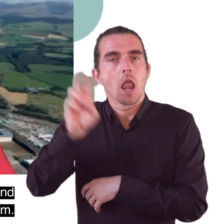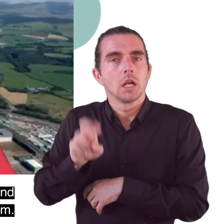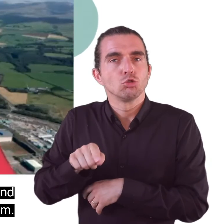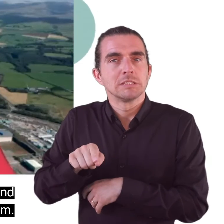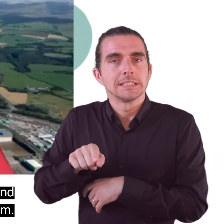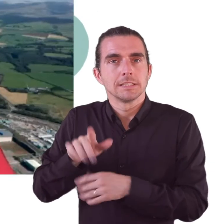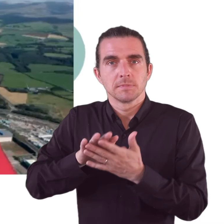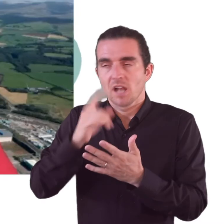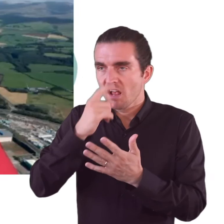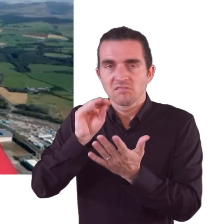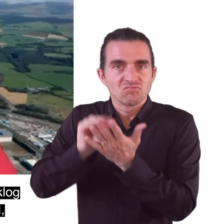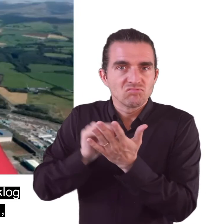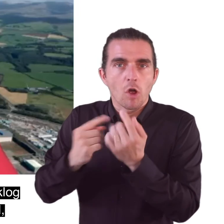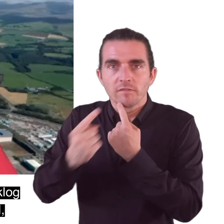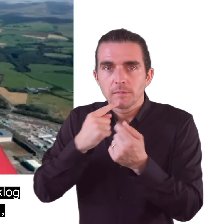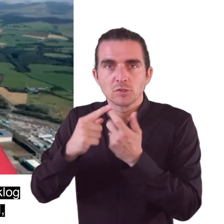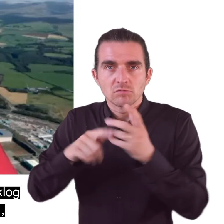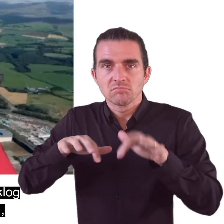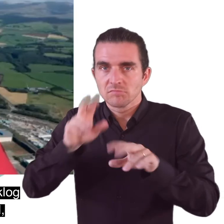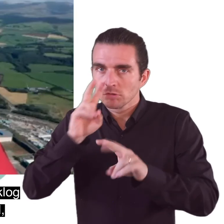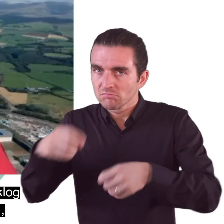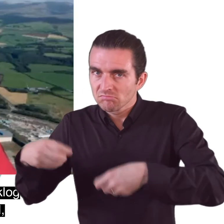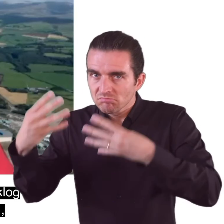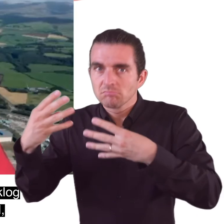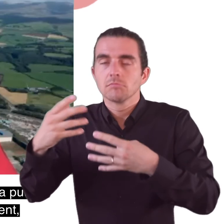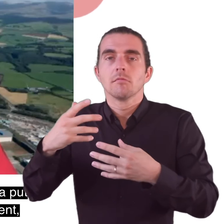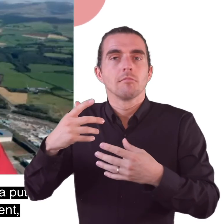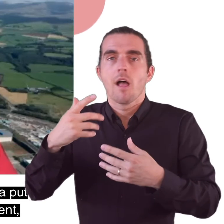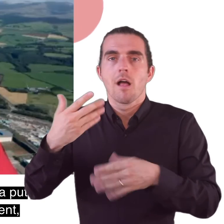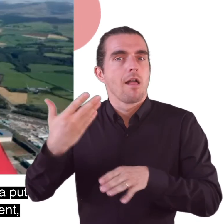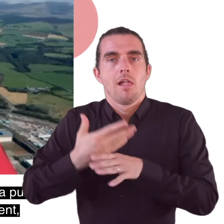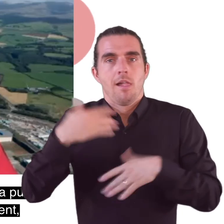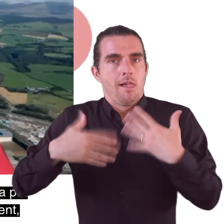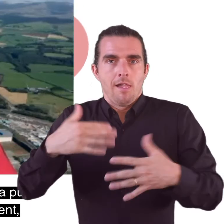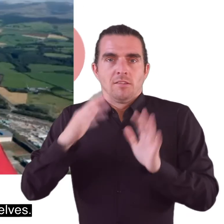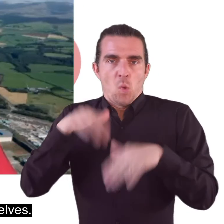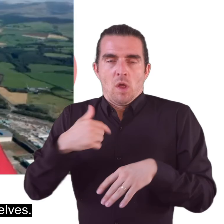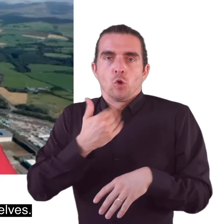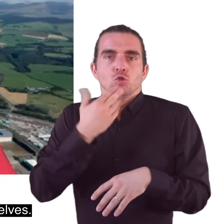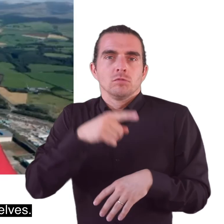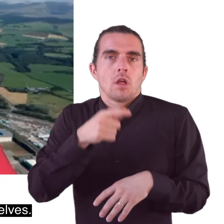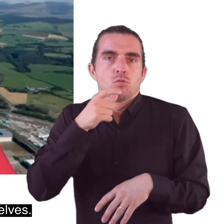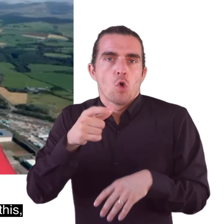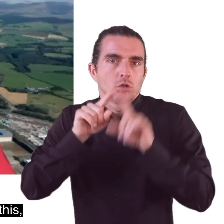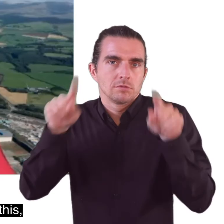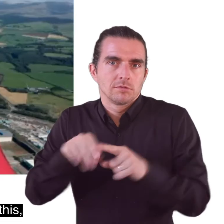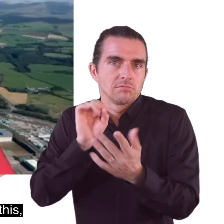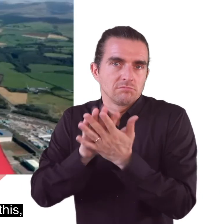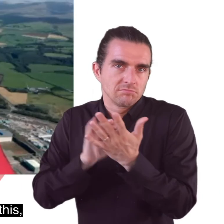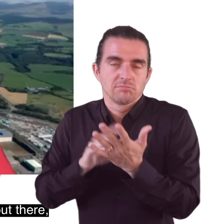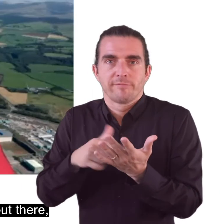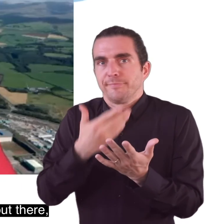track trending on them. But we had such a backlog to get that developed. We were like, we're going to put it out as a Word document. People can store it themselves. So I don't